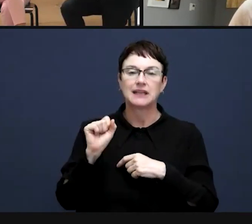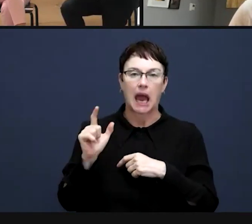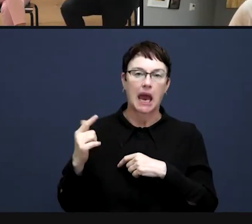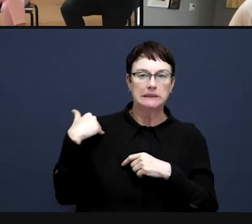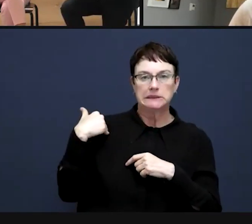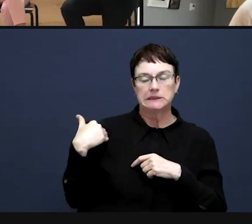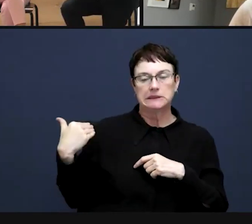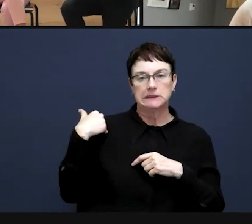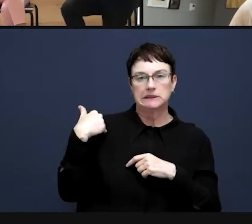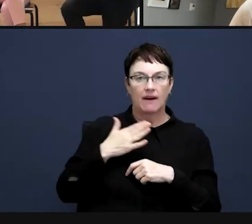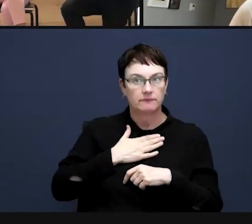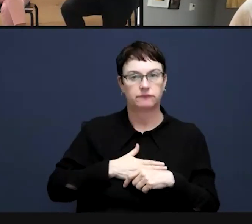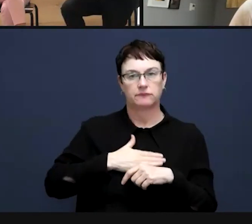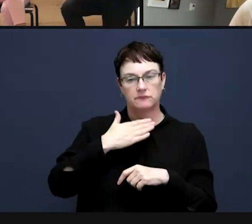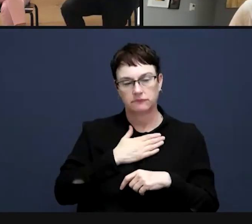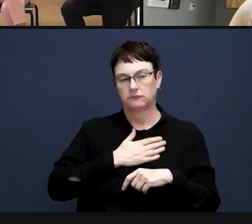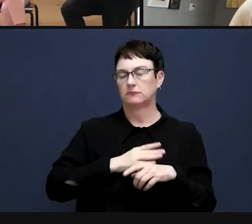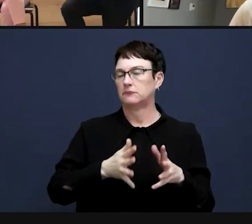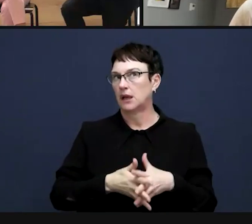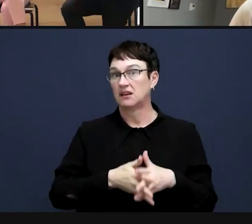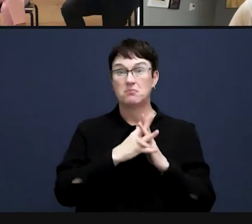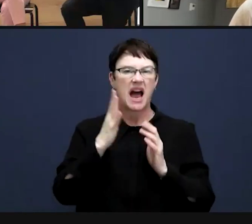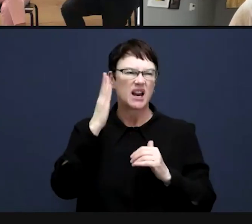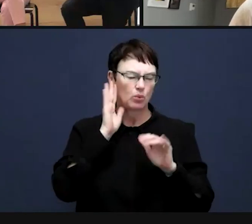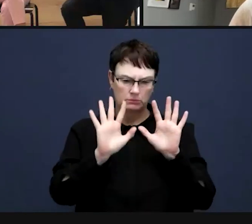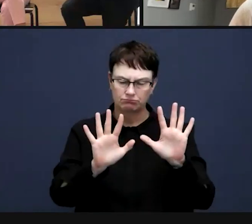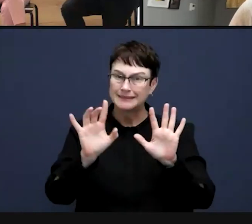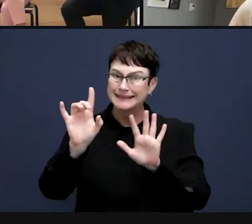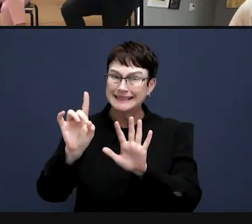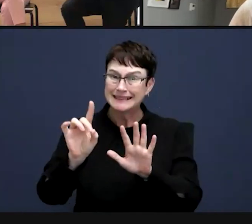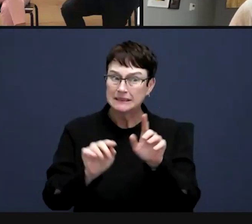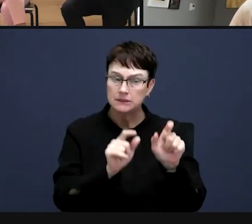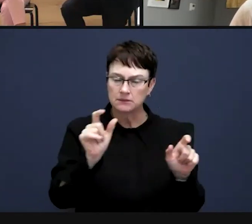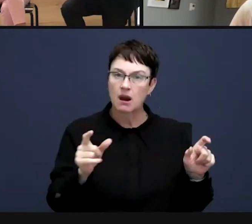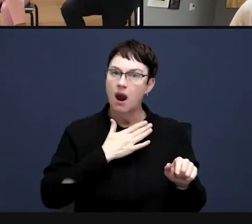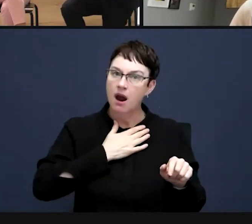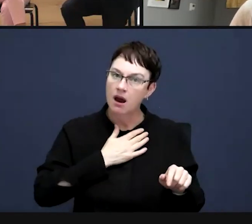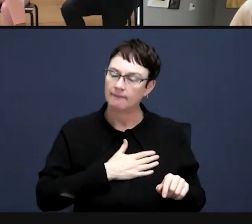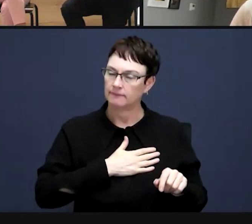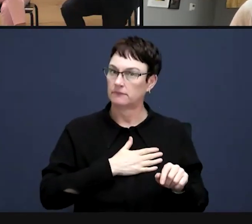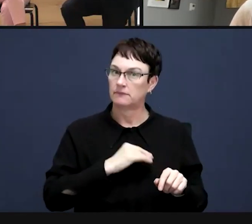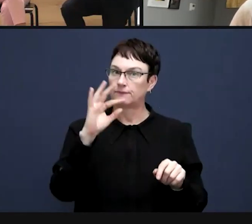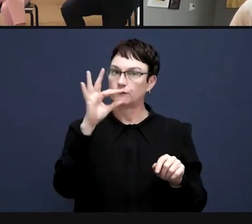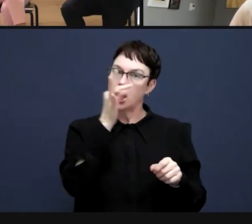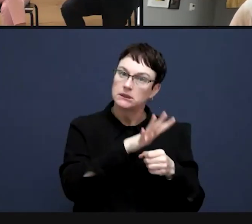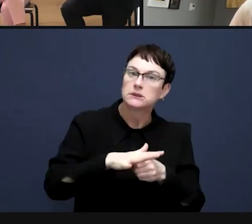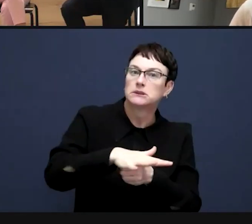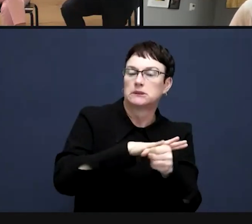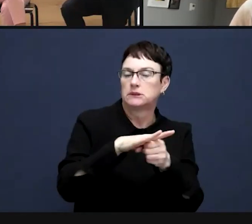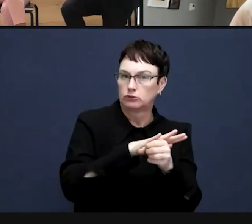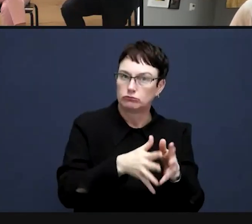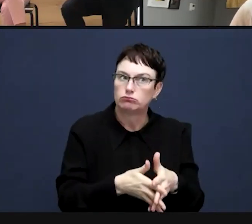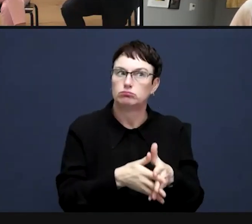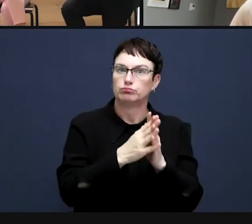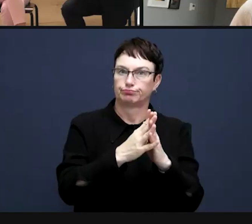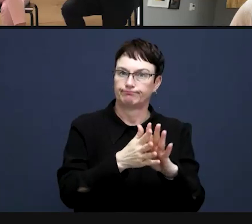more than 60 individuals said, yes, we would like to establish a French chapter and work on it. And we are just now on the verge of finding the